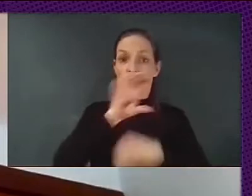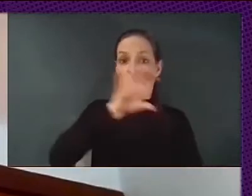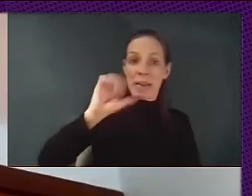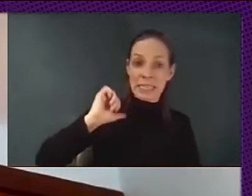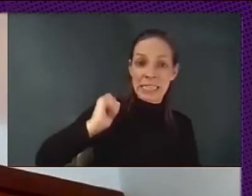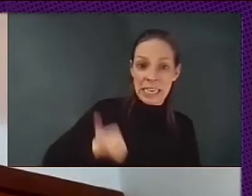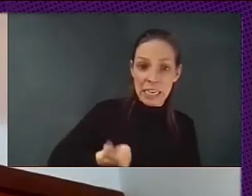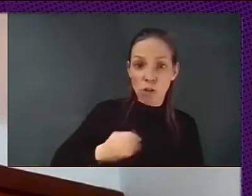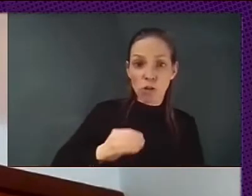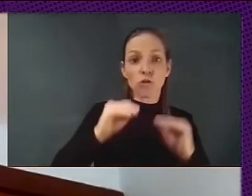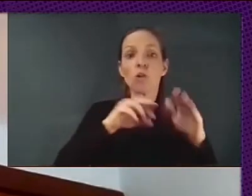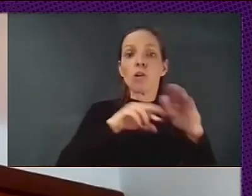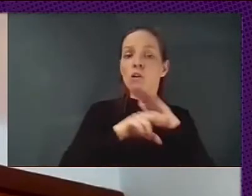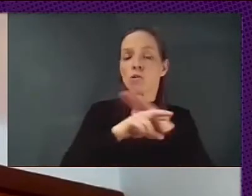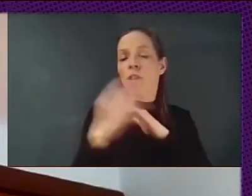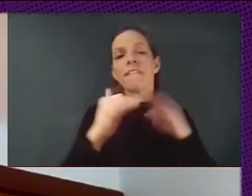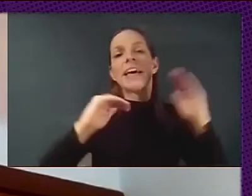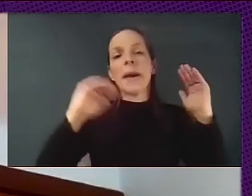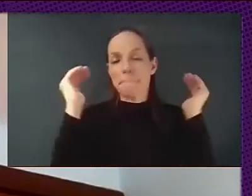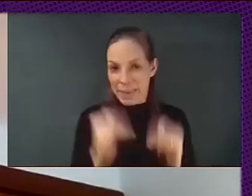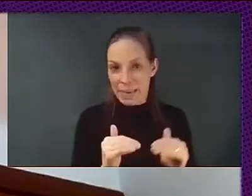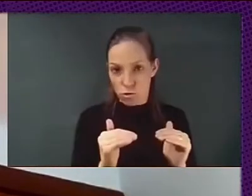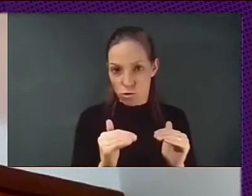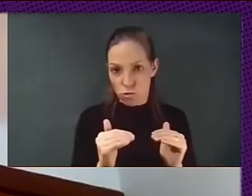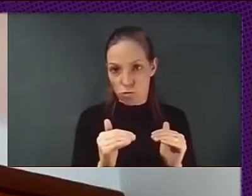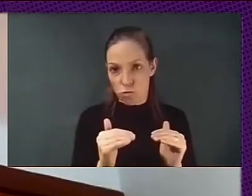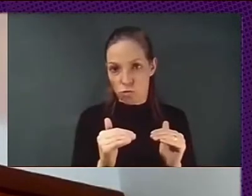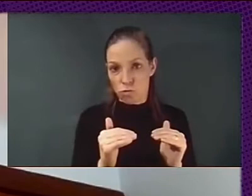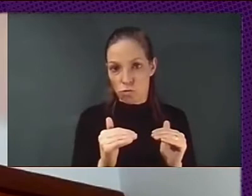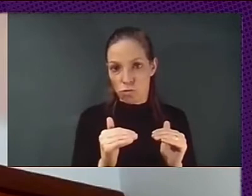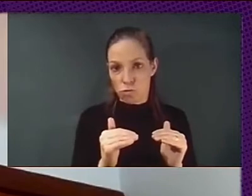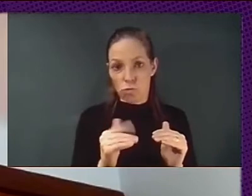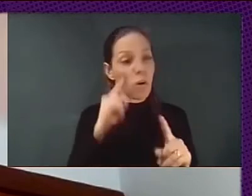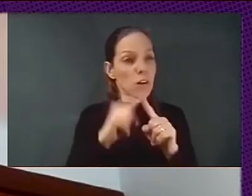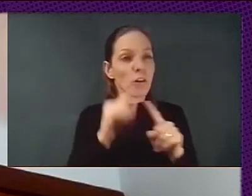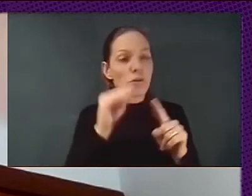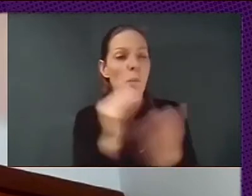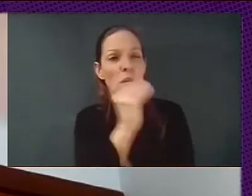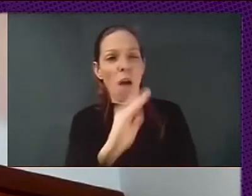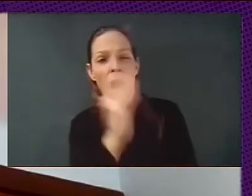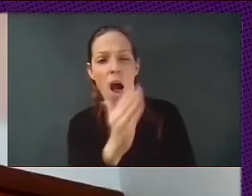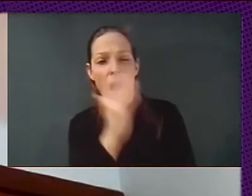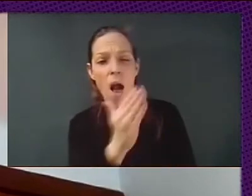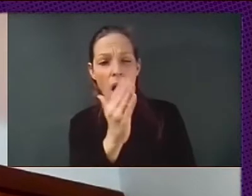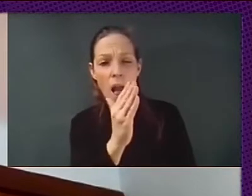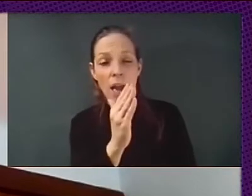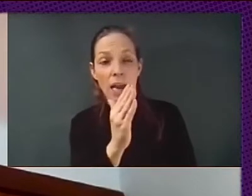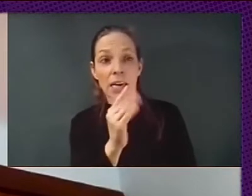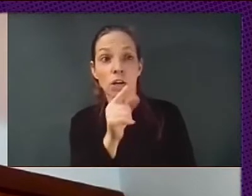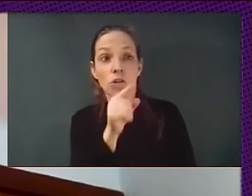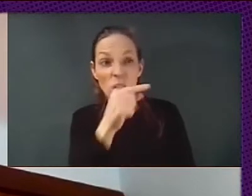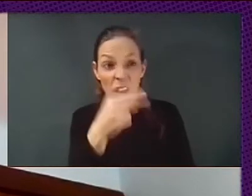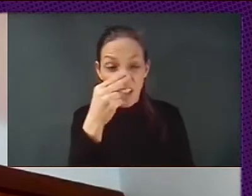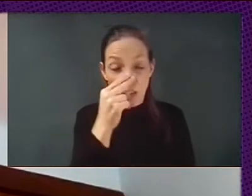means of producing the things that we want. And so just two elements here, if we're looking at something like copyrighted